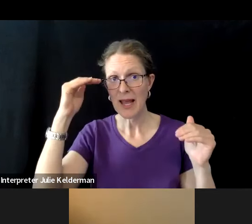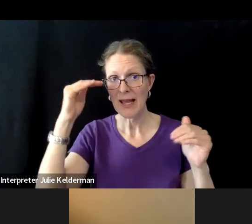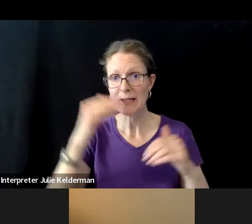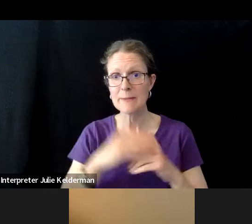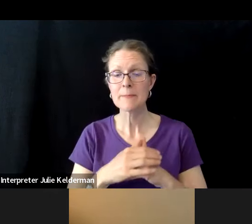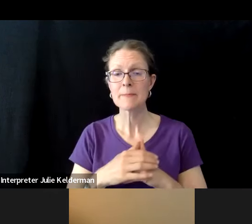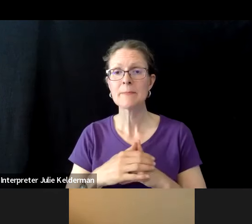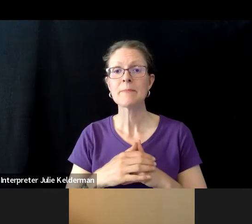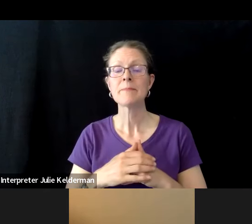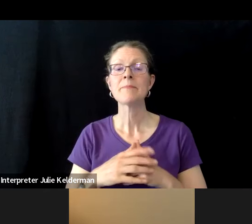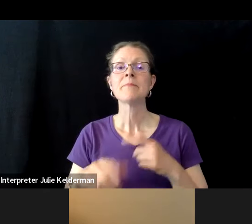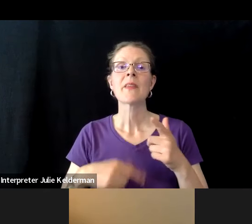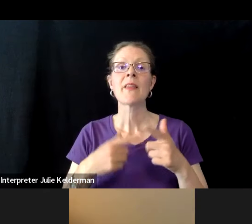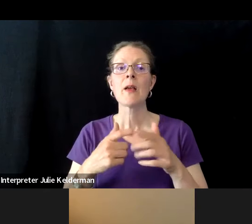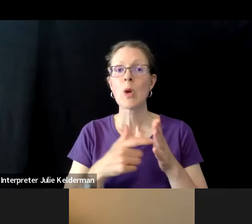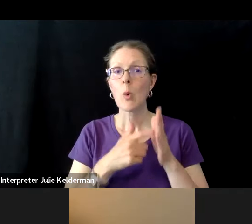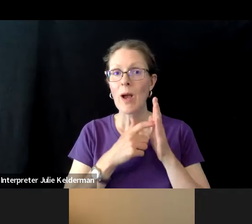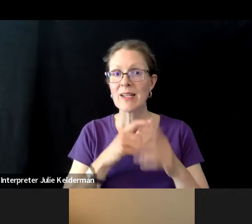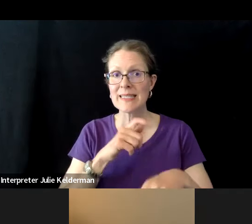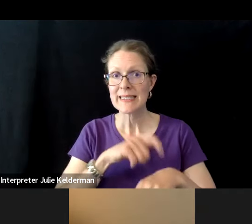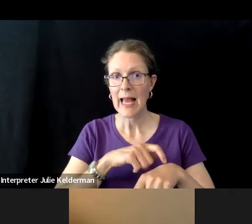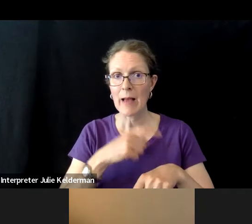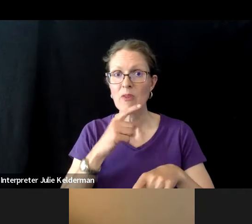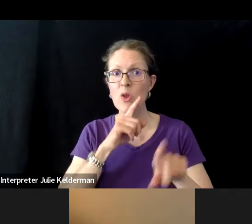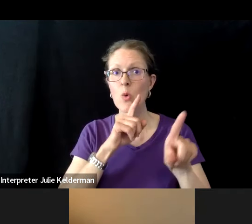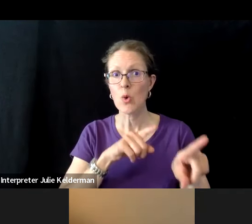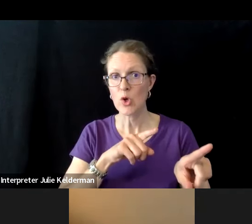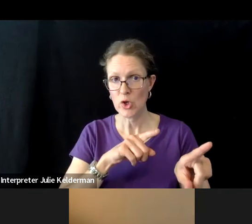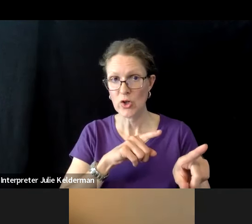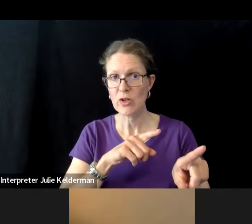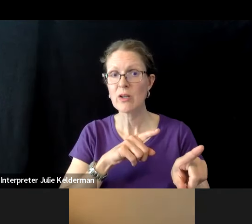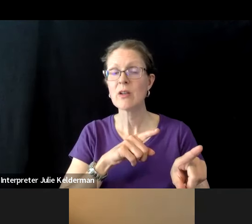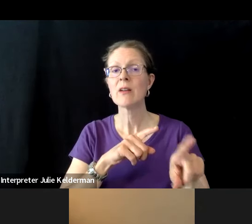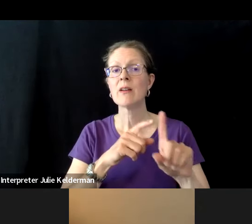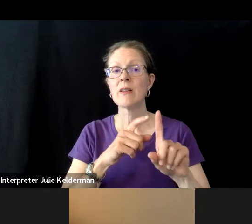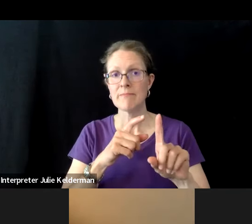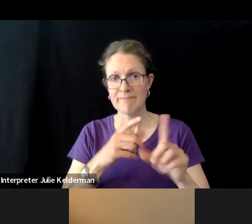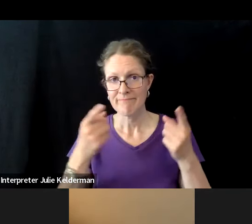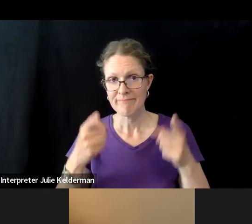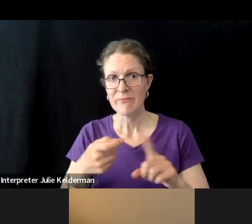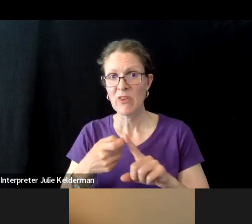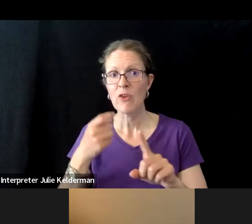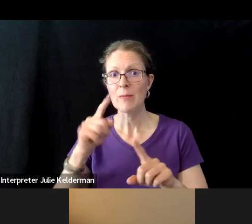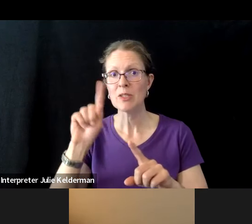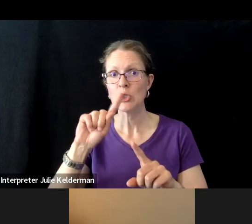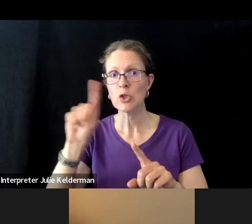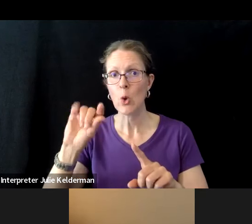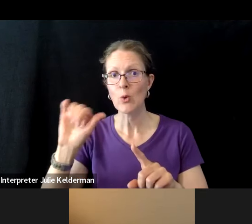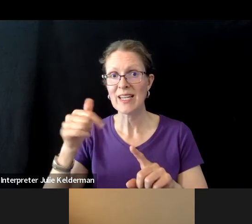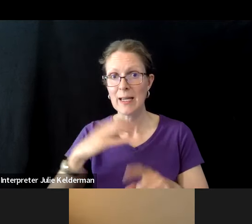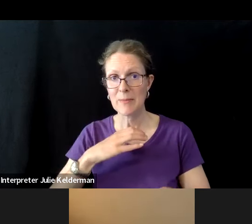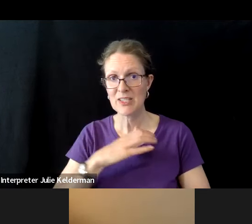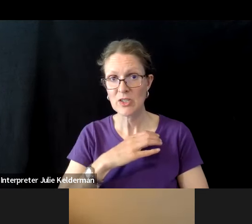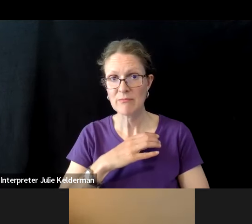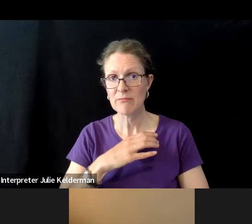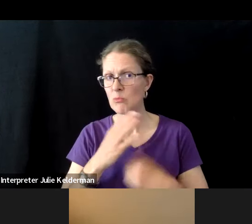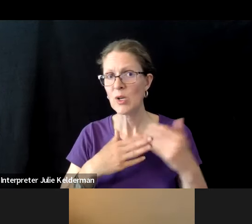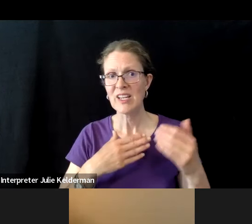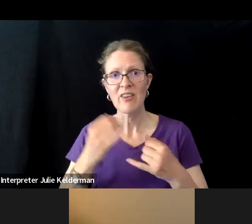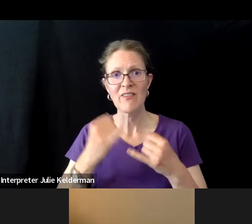It then does take a bit of time for the order to come out from the zoning commission for whatever final project might be